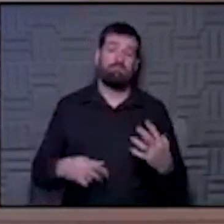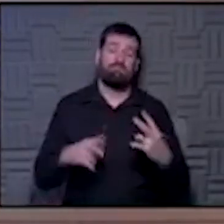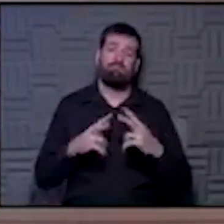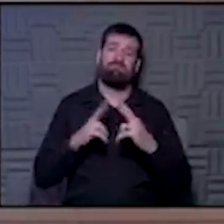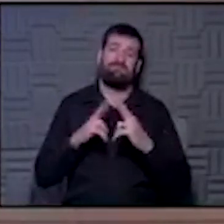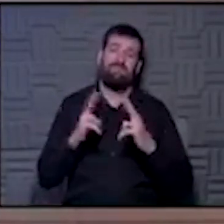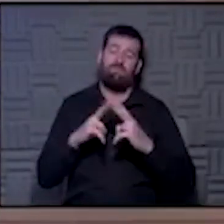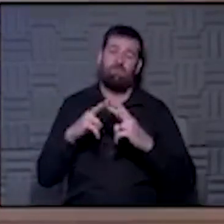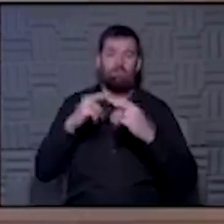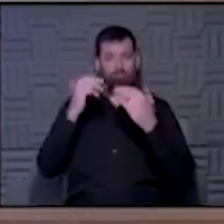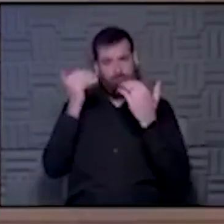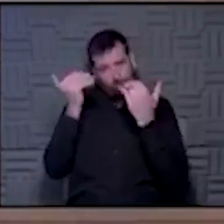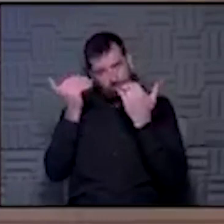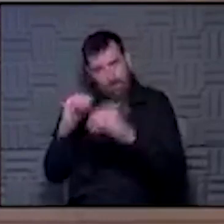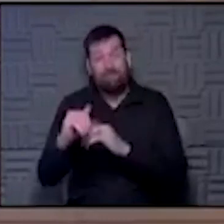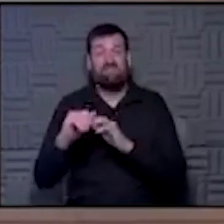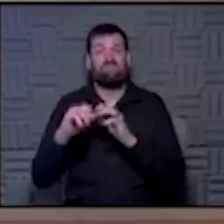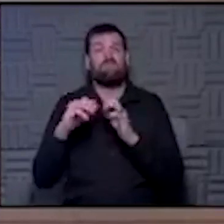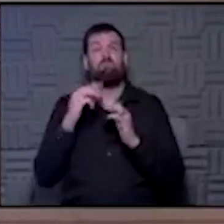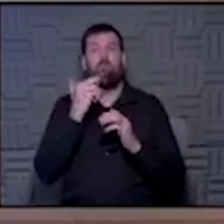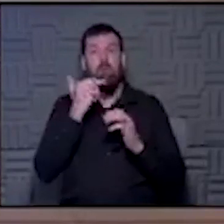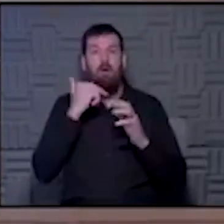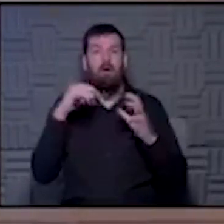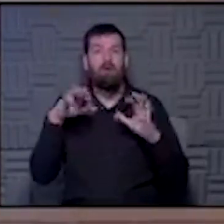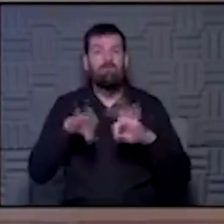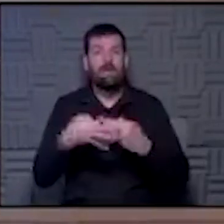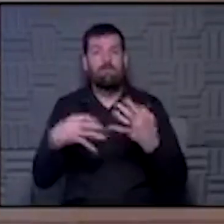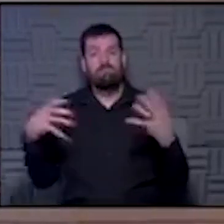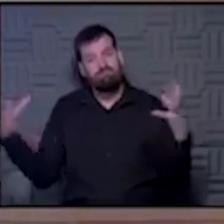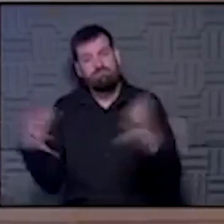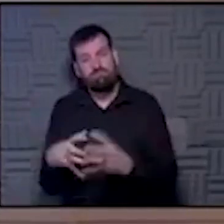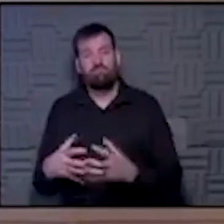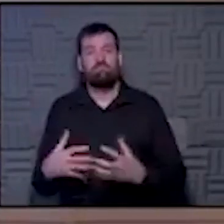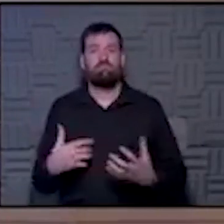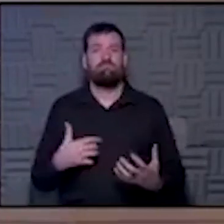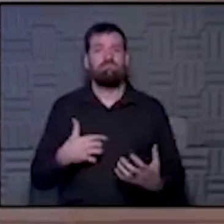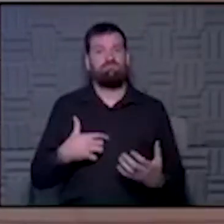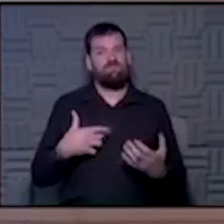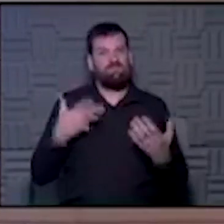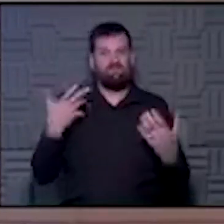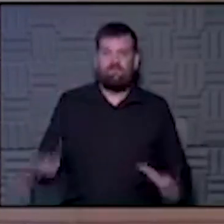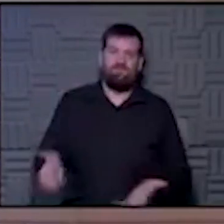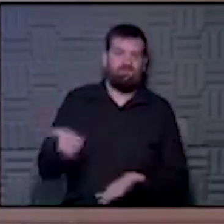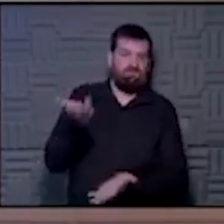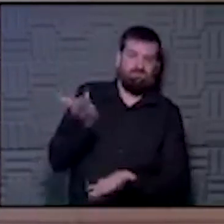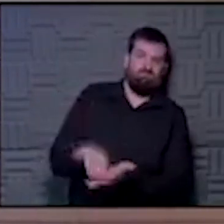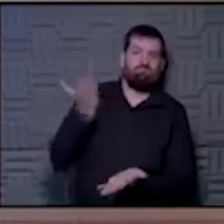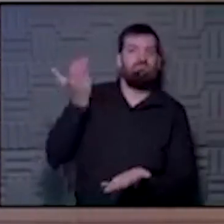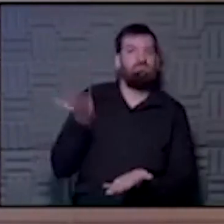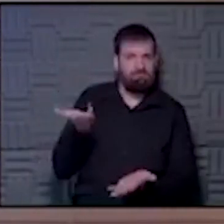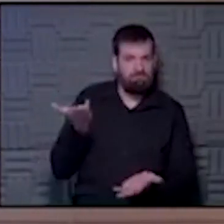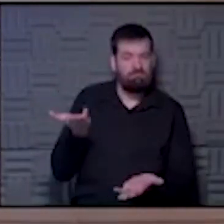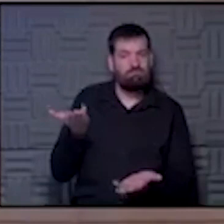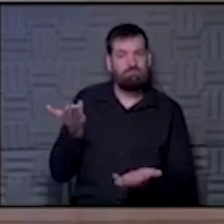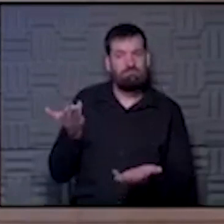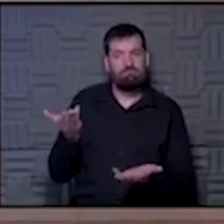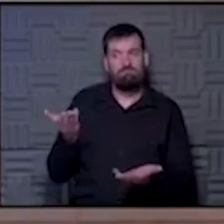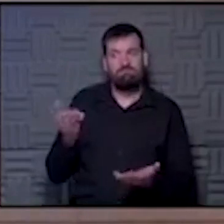limiting those even small family gatherings, because we know that they have been shown to be